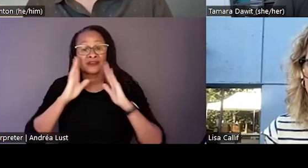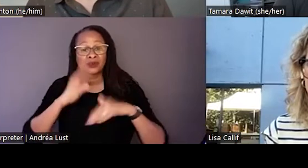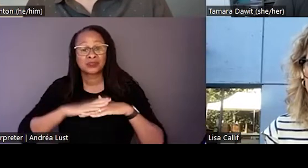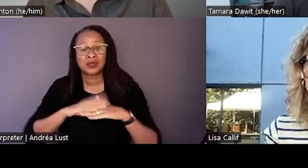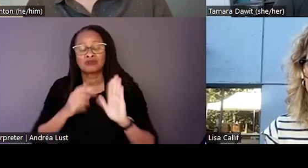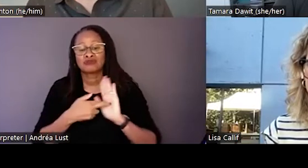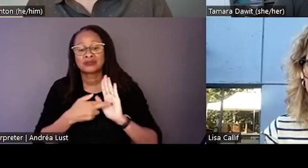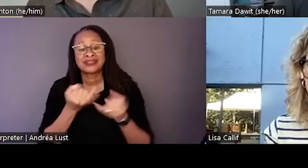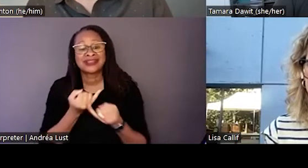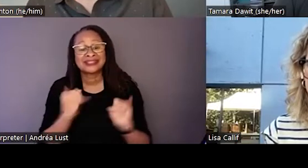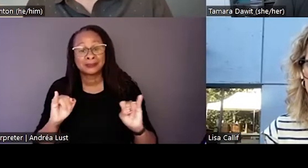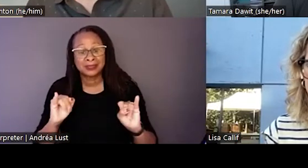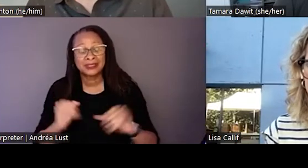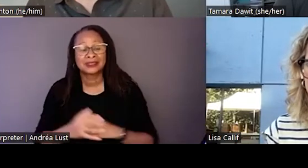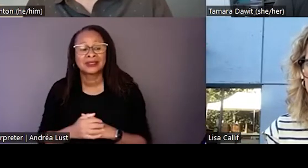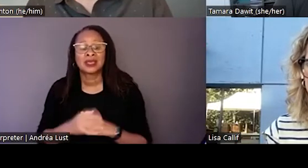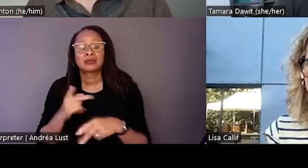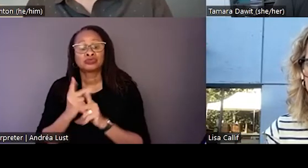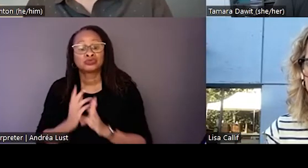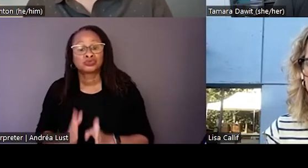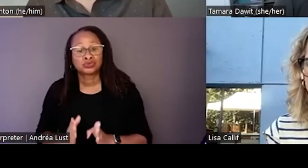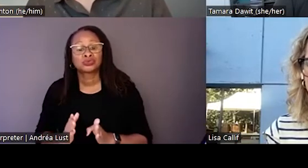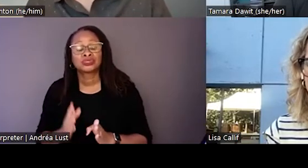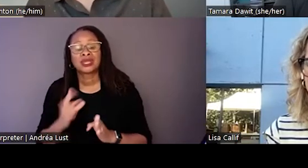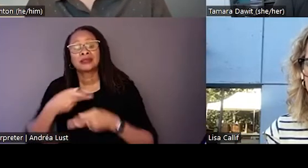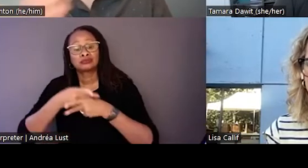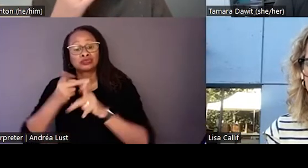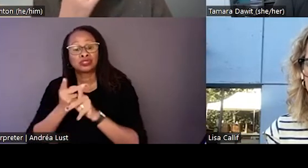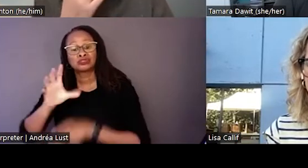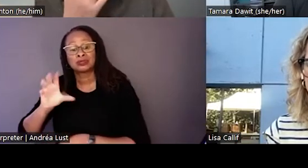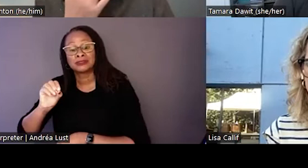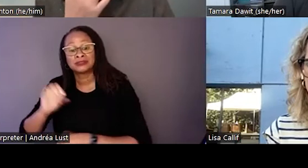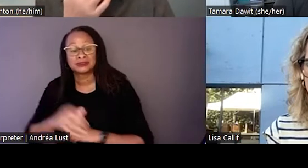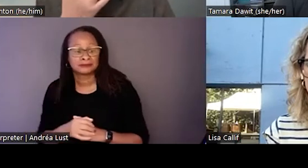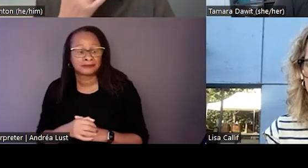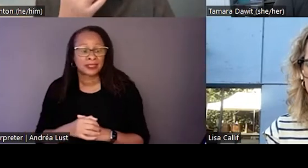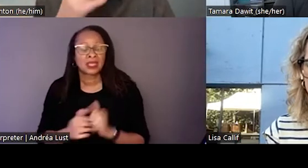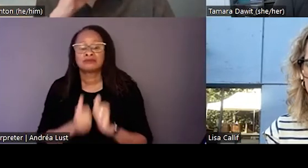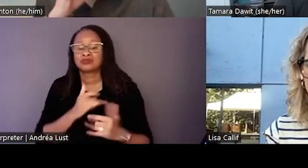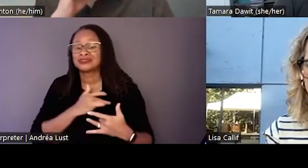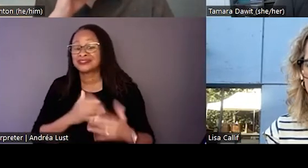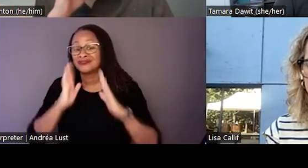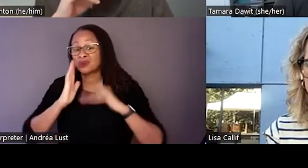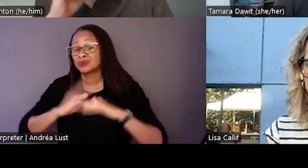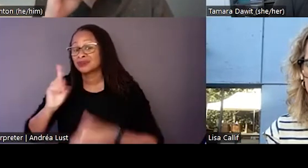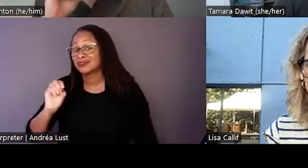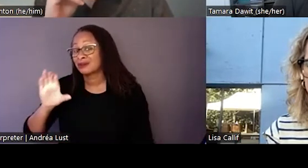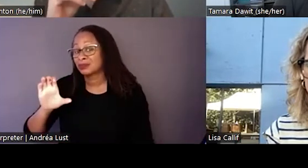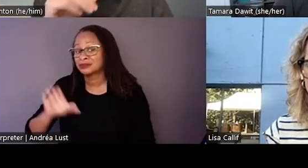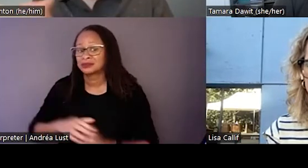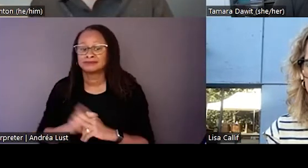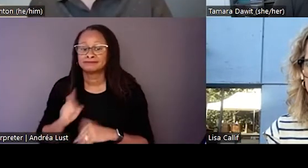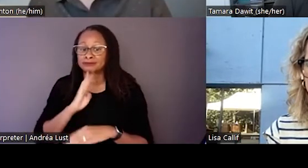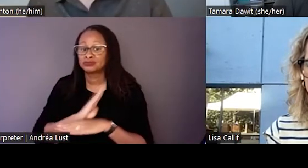representing independent producers and production companies, mostly in documentary. And she's